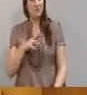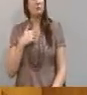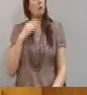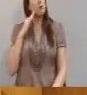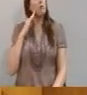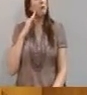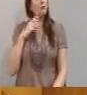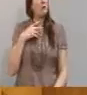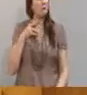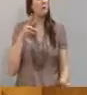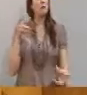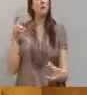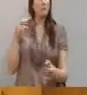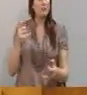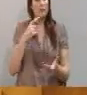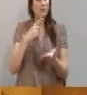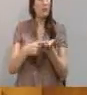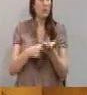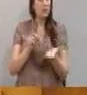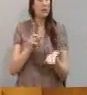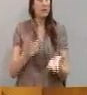have a sense of this debate, and two